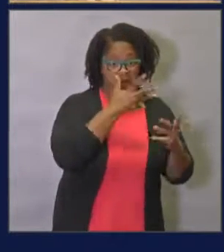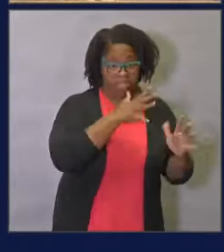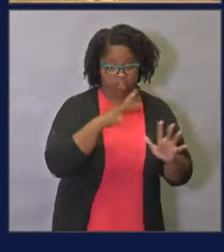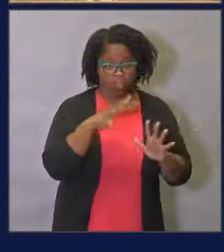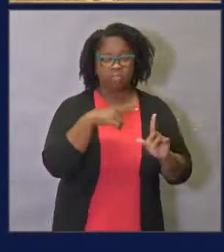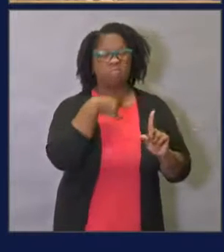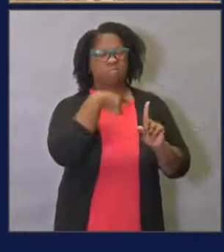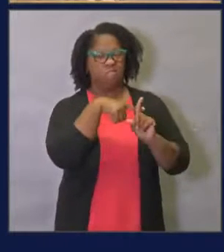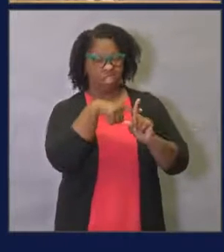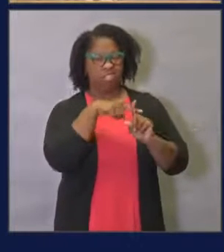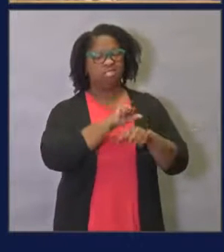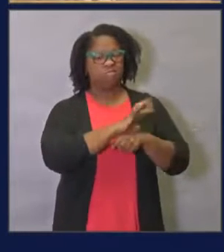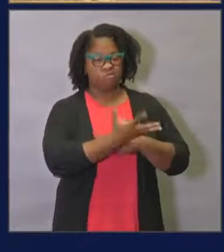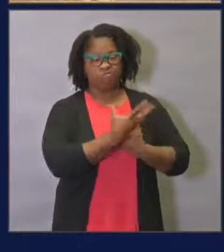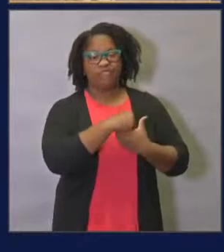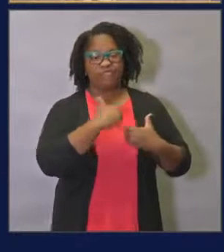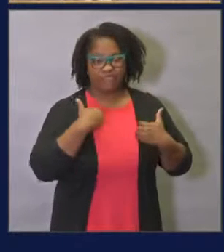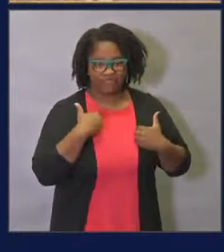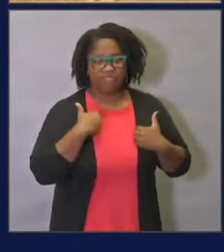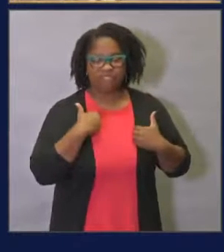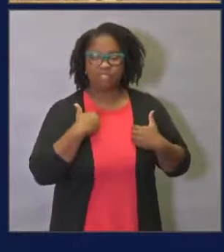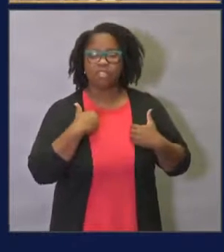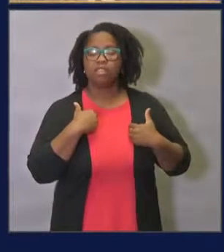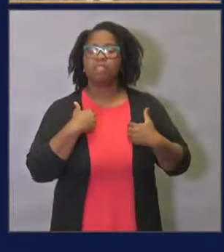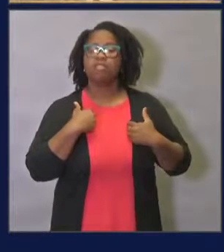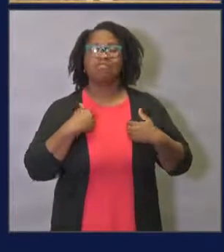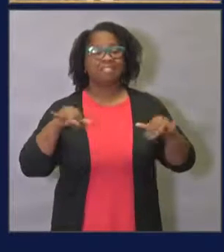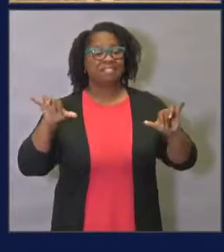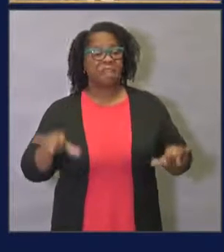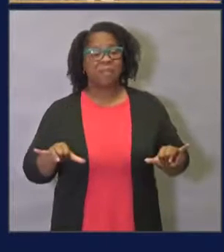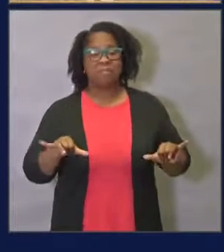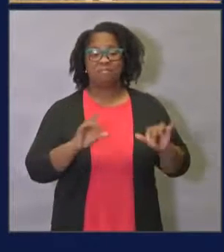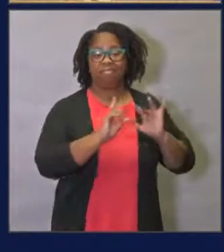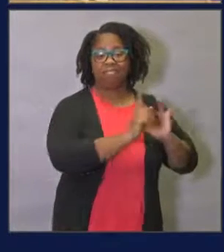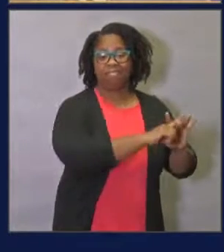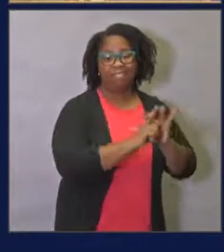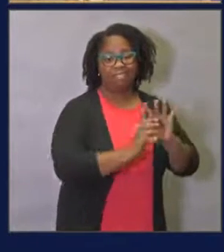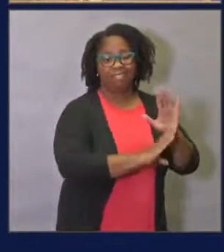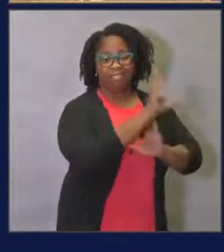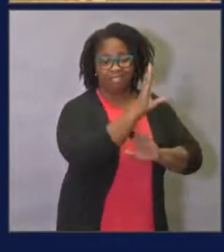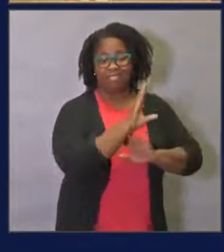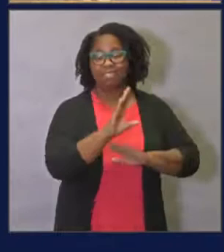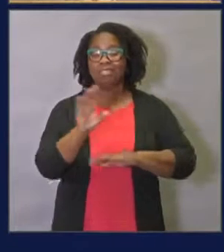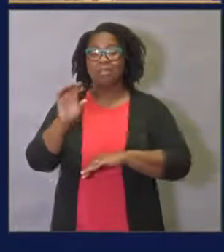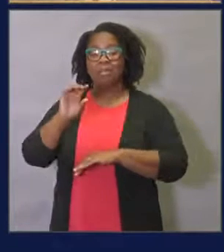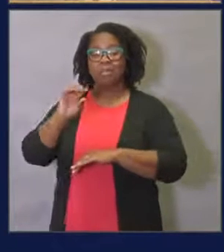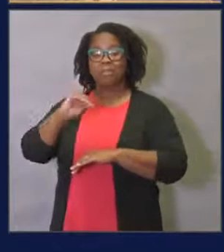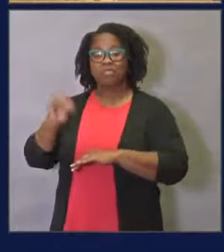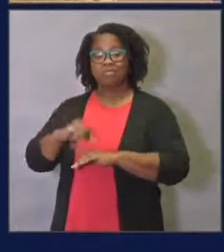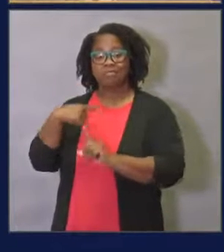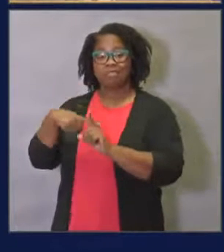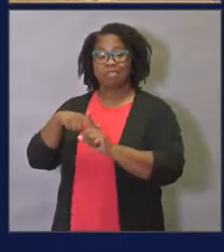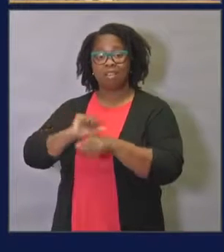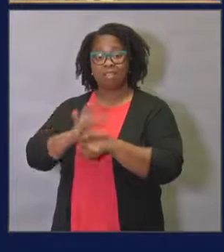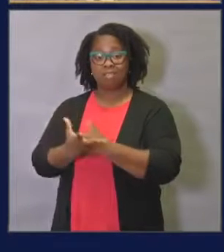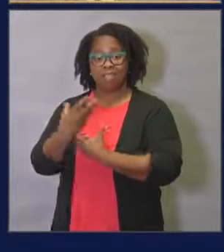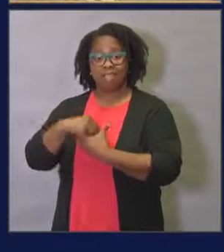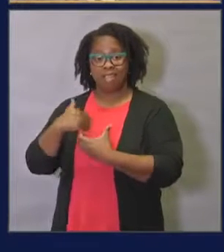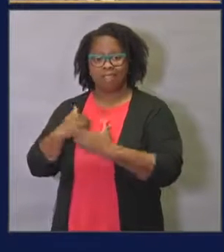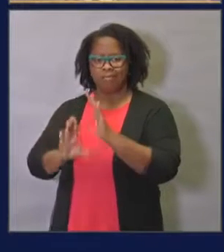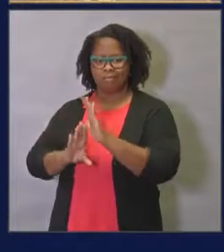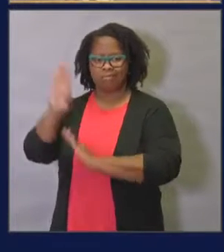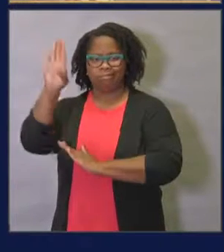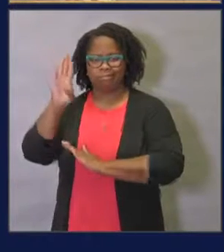back positive. Like cases, our positivity rate continues to sharply increase, which reflects a significant increase